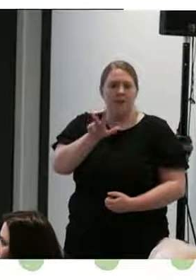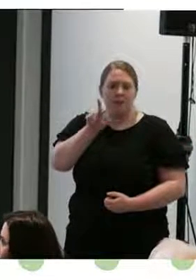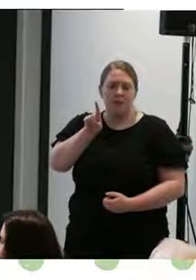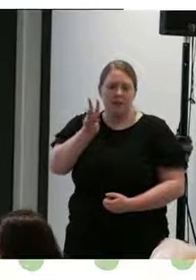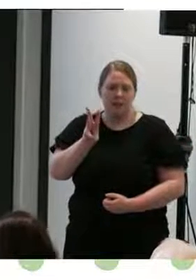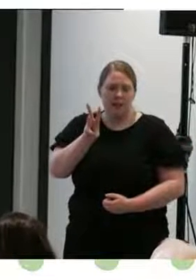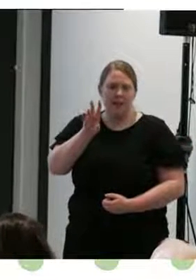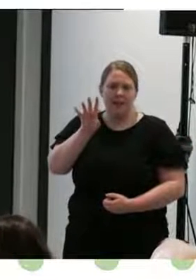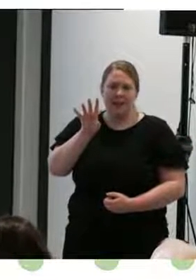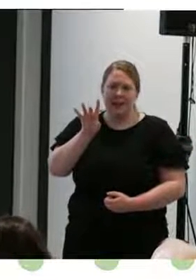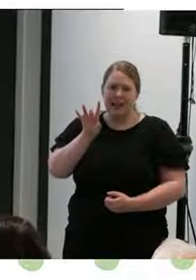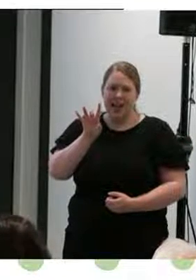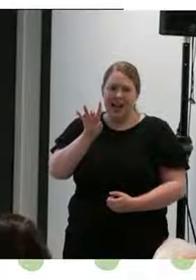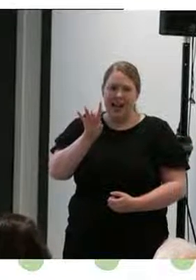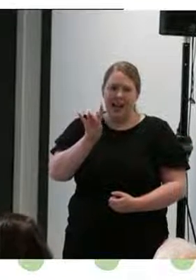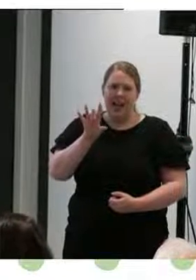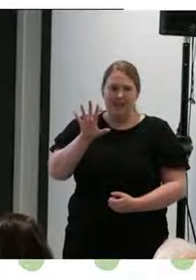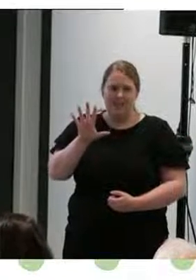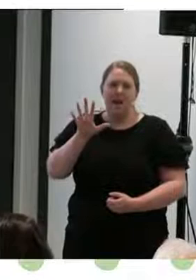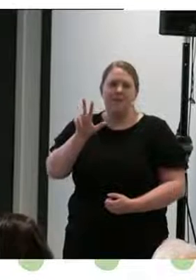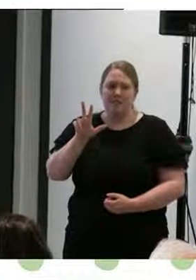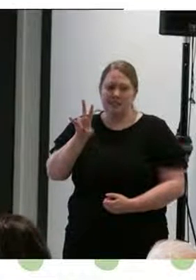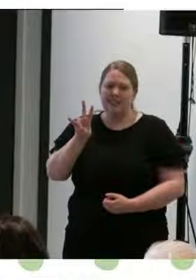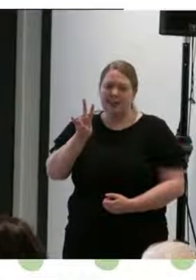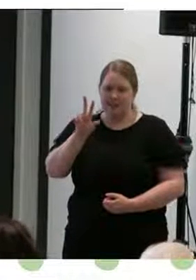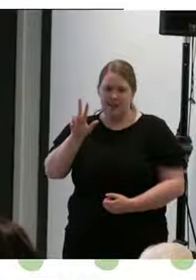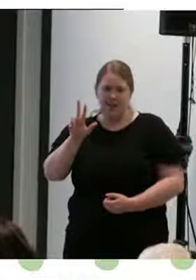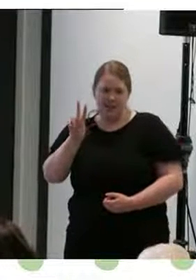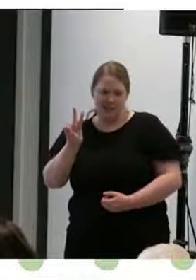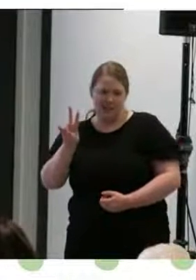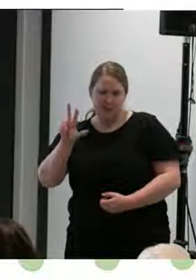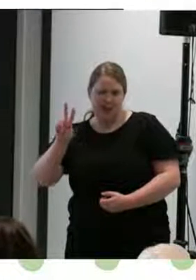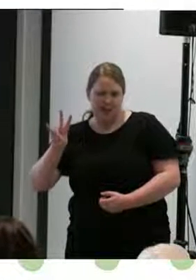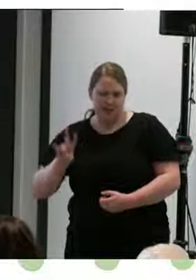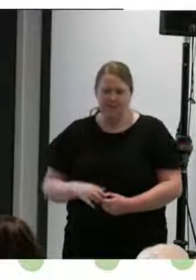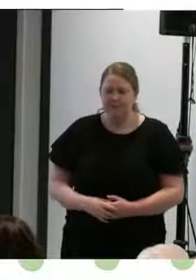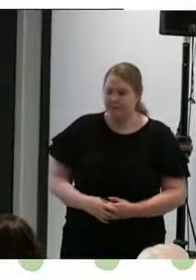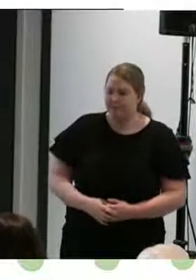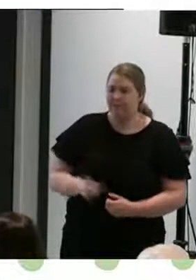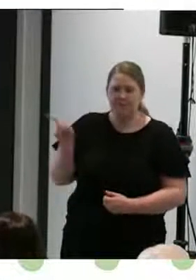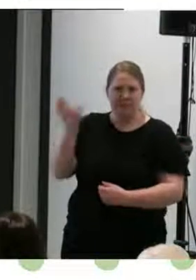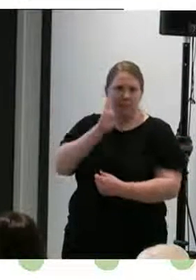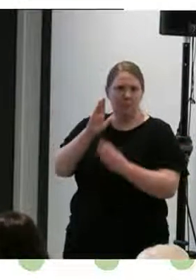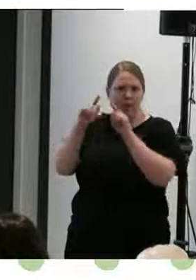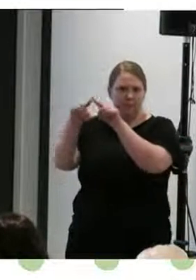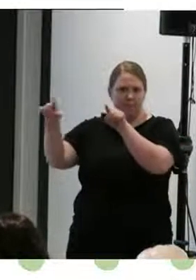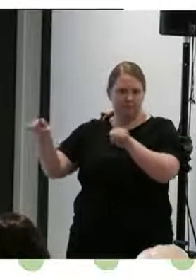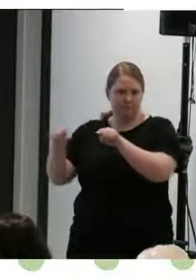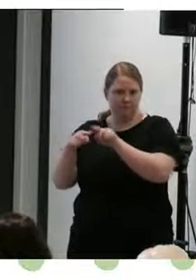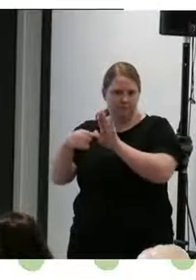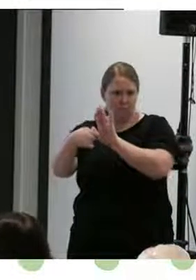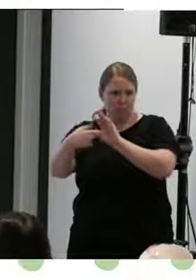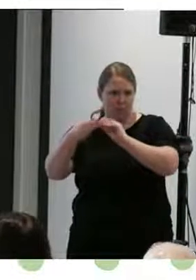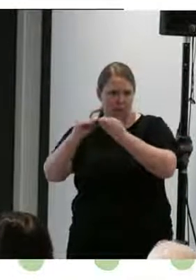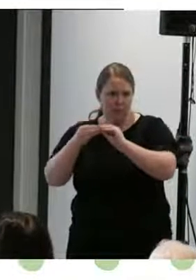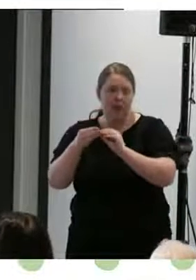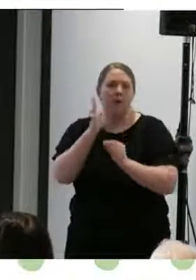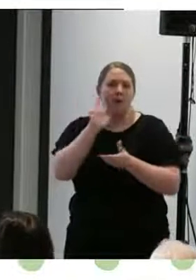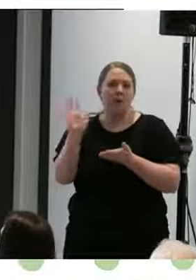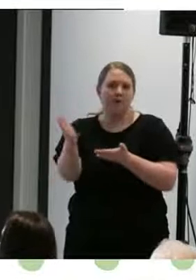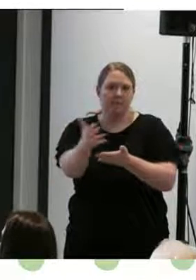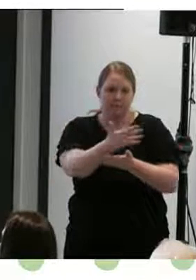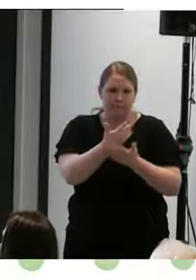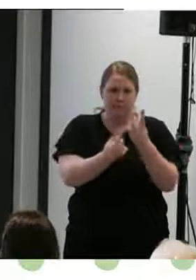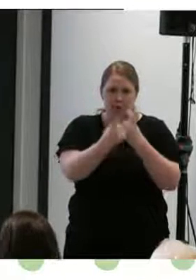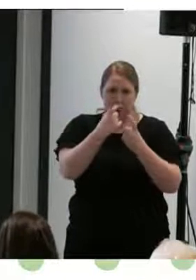515-346-8587. That number is on your programs and on the screen. We will collect the questions and pass them on to the speaker. If you'd like to